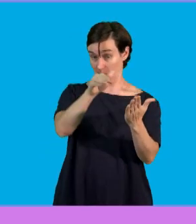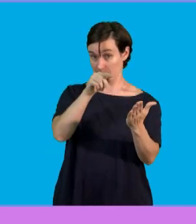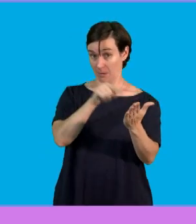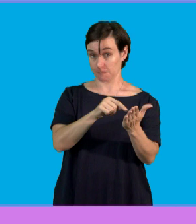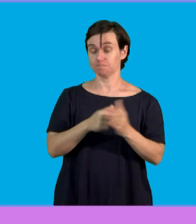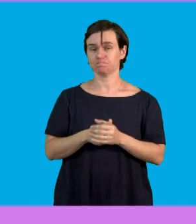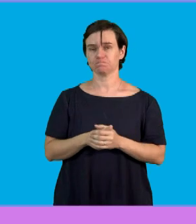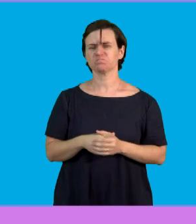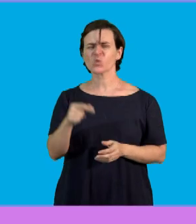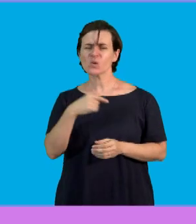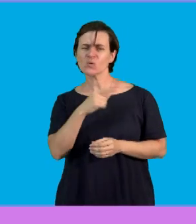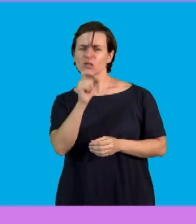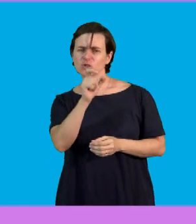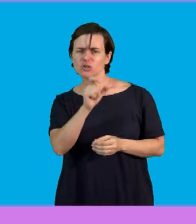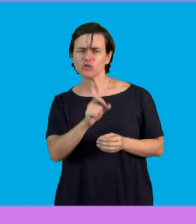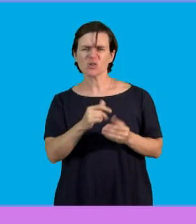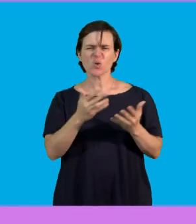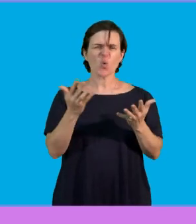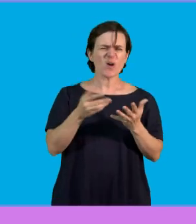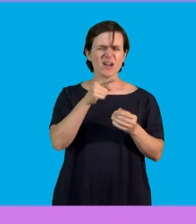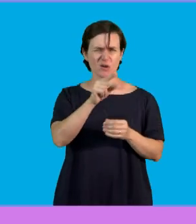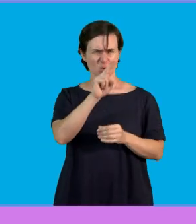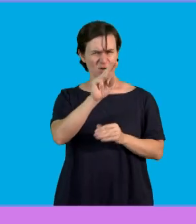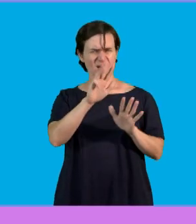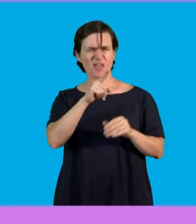go and check where is the